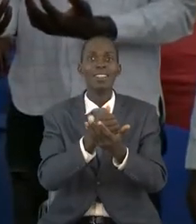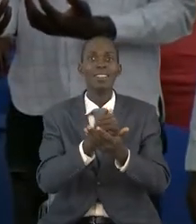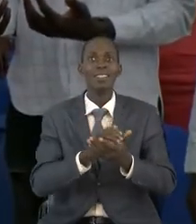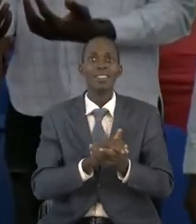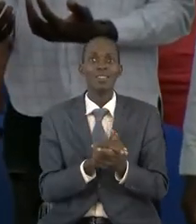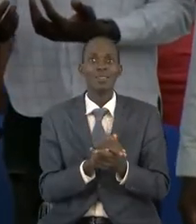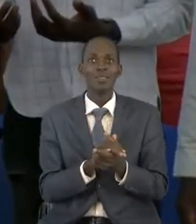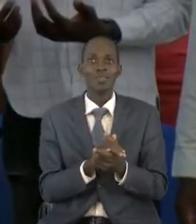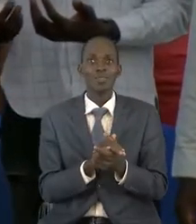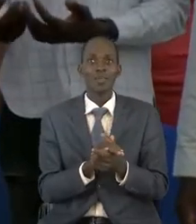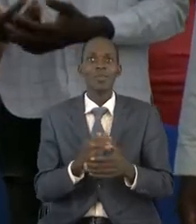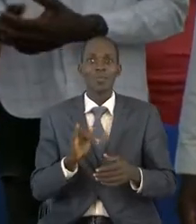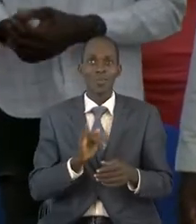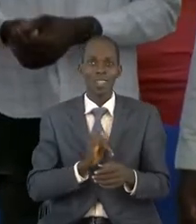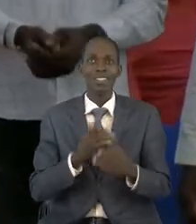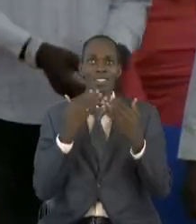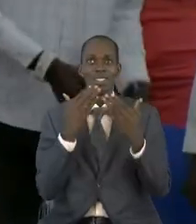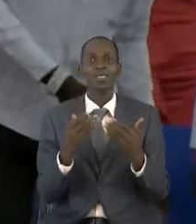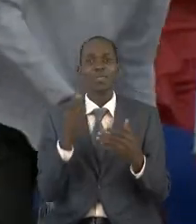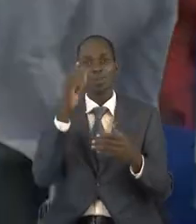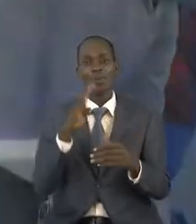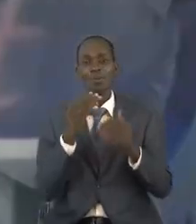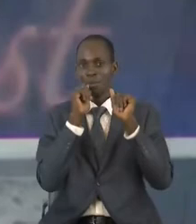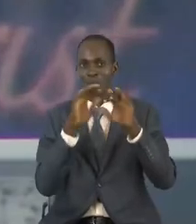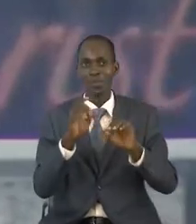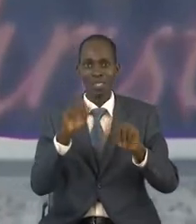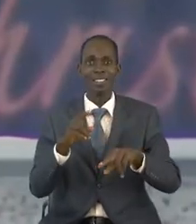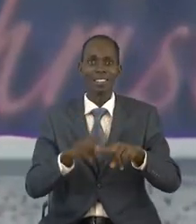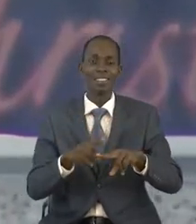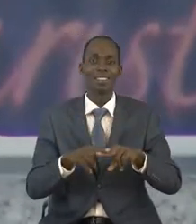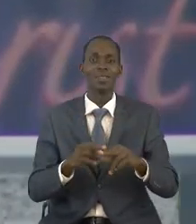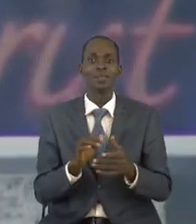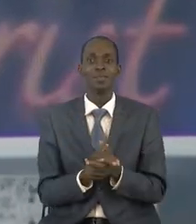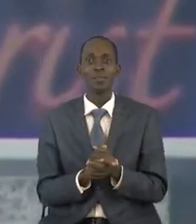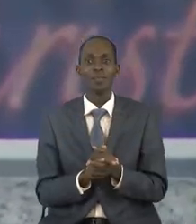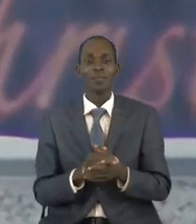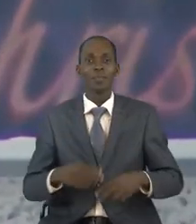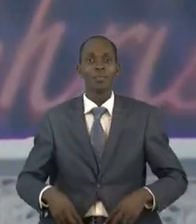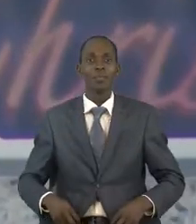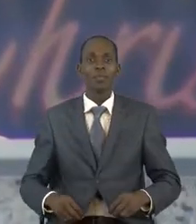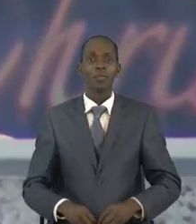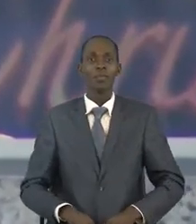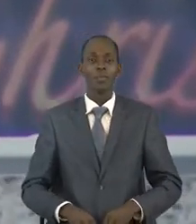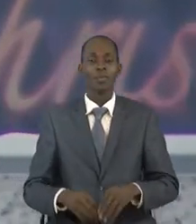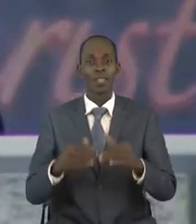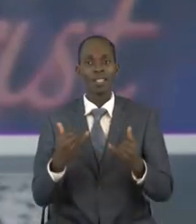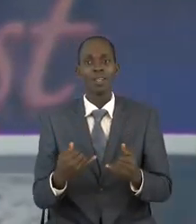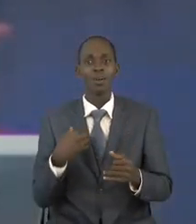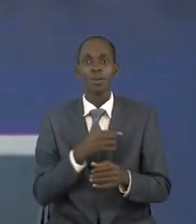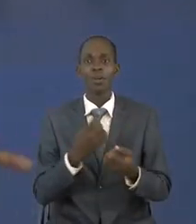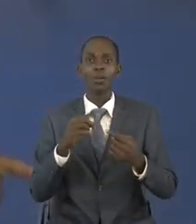I love that. God bless you. You can sit down now. Today we come to the subject